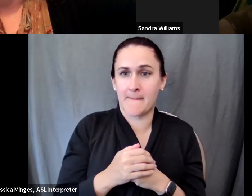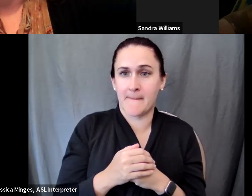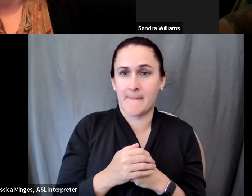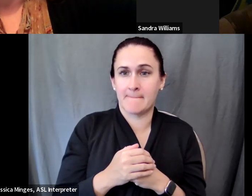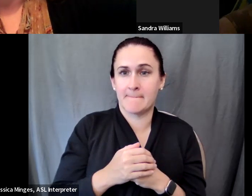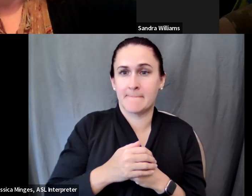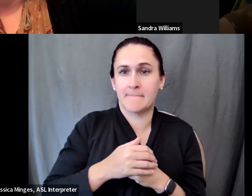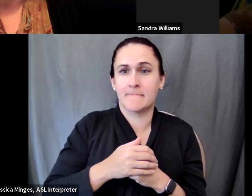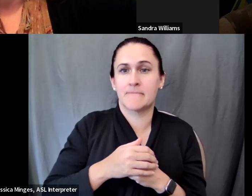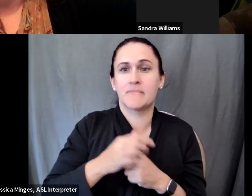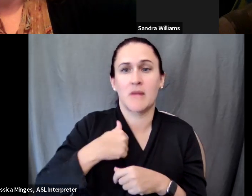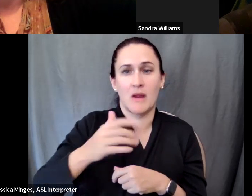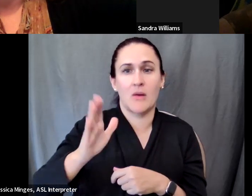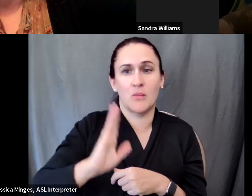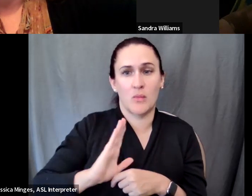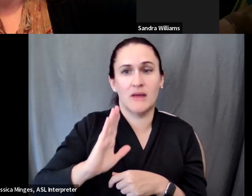was a single